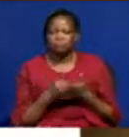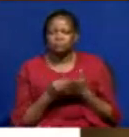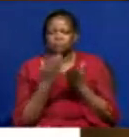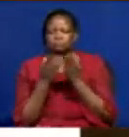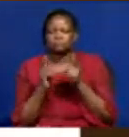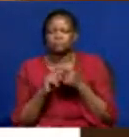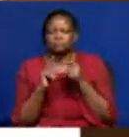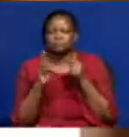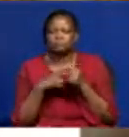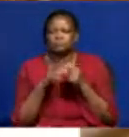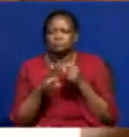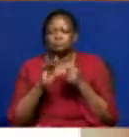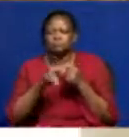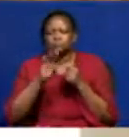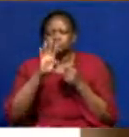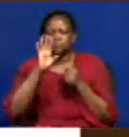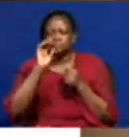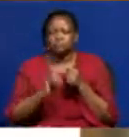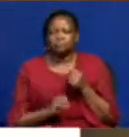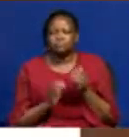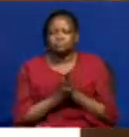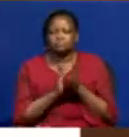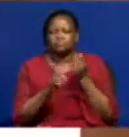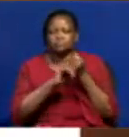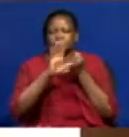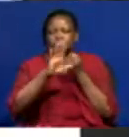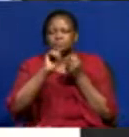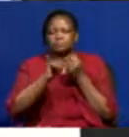to 74.4% and